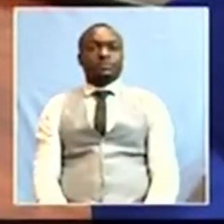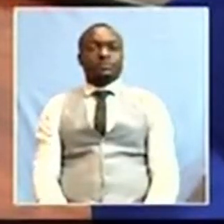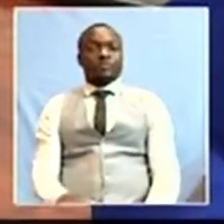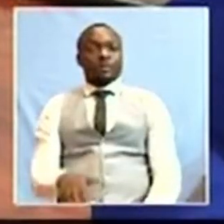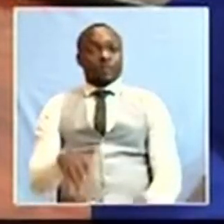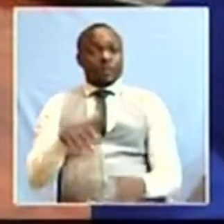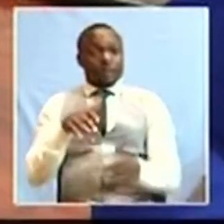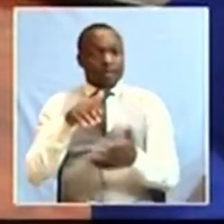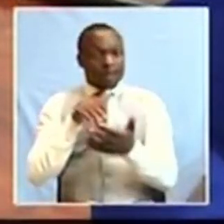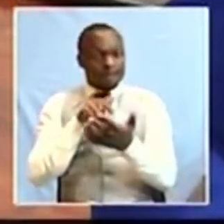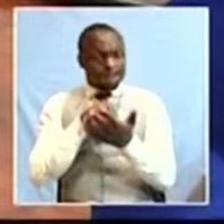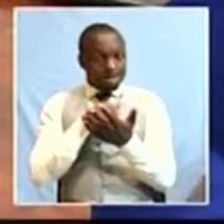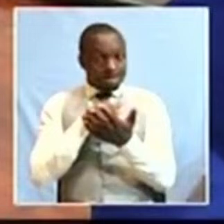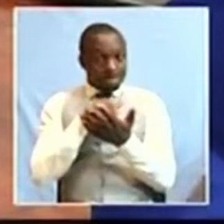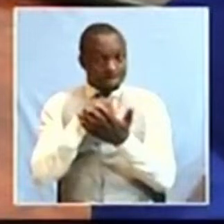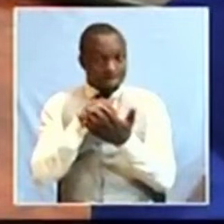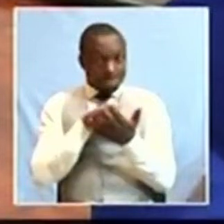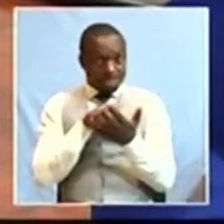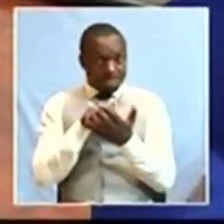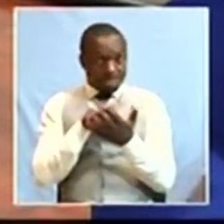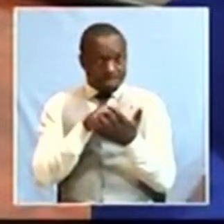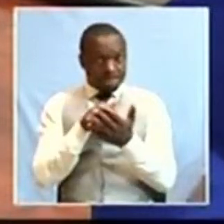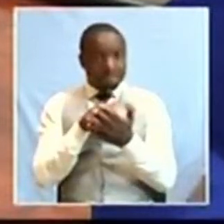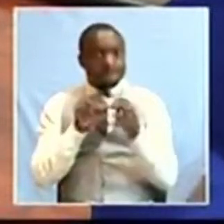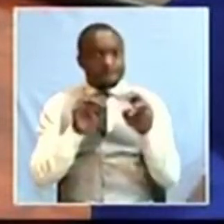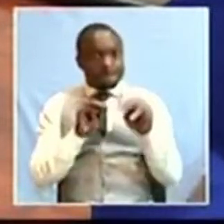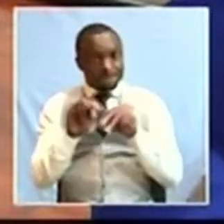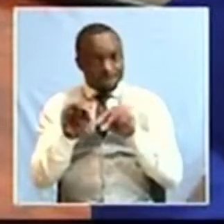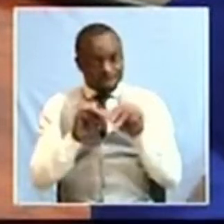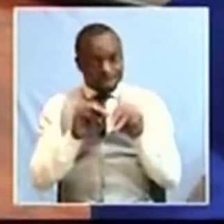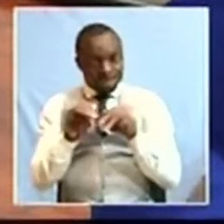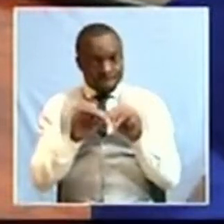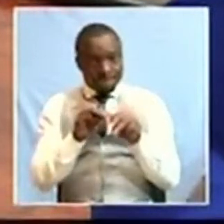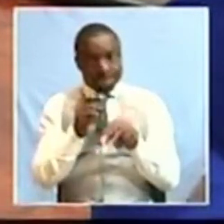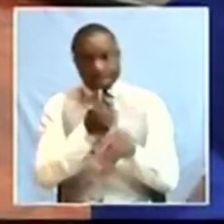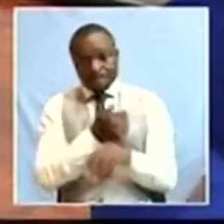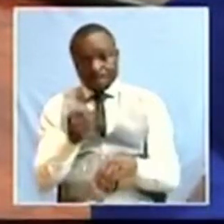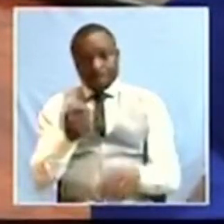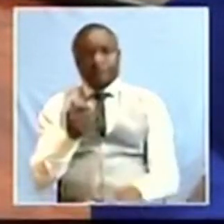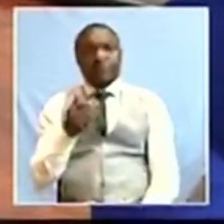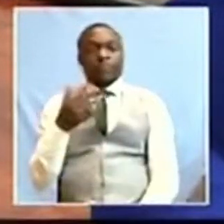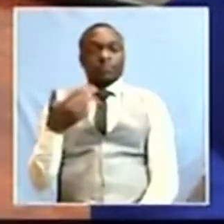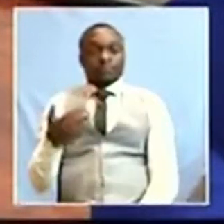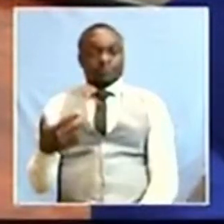Weakness in managing non-current assets.